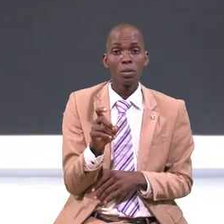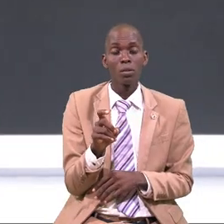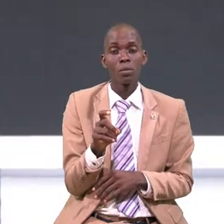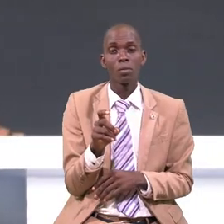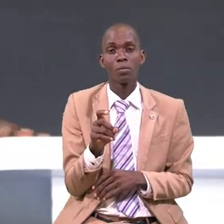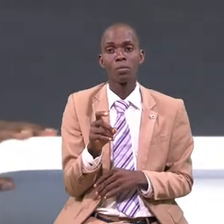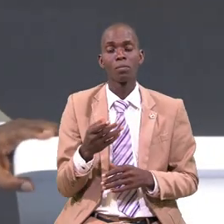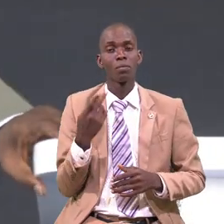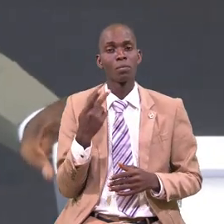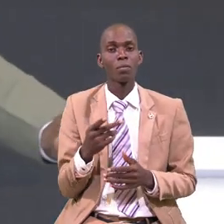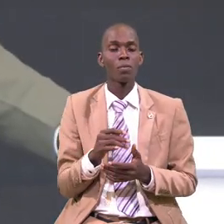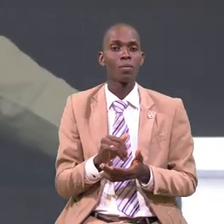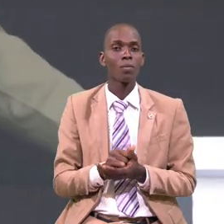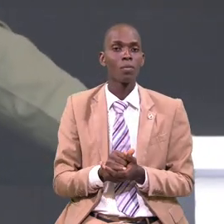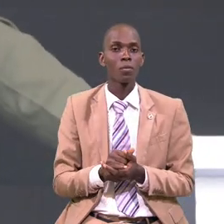not find you.